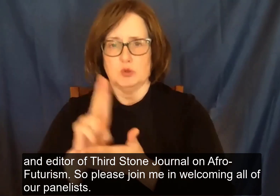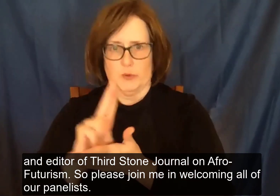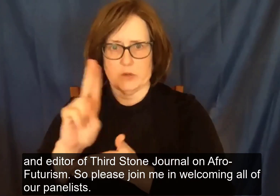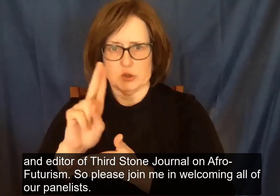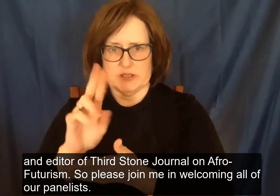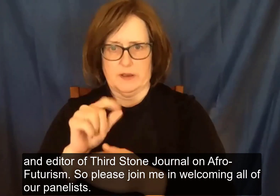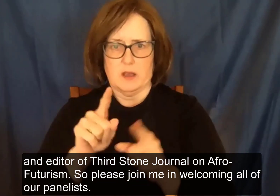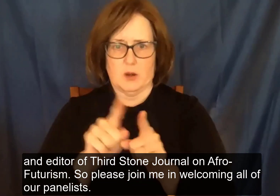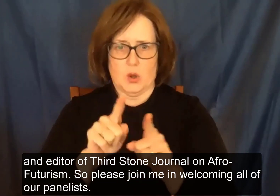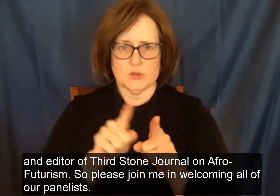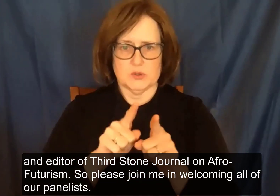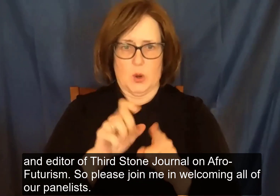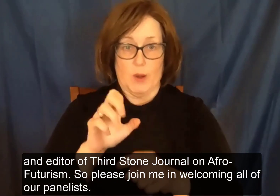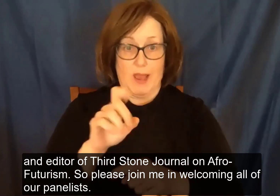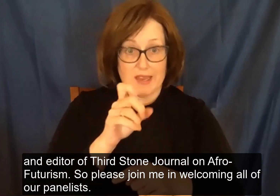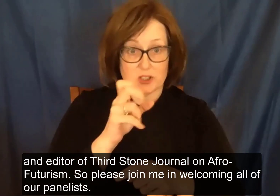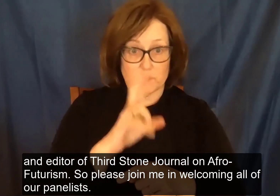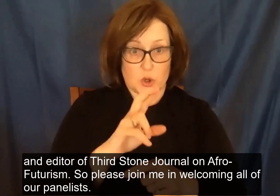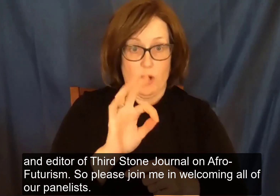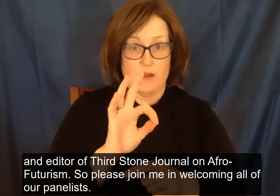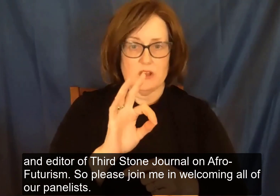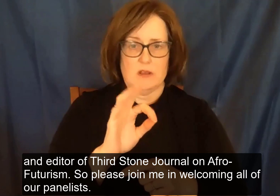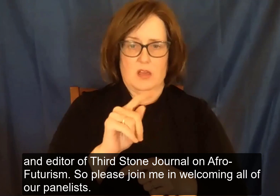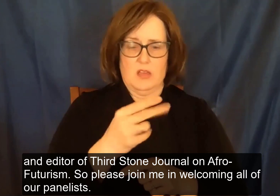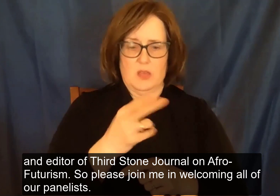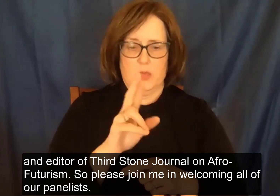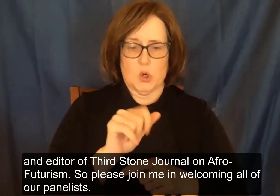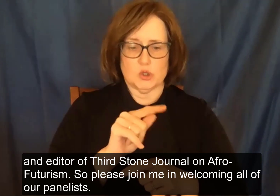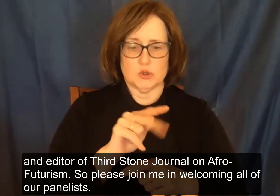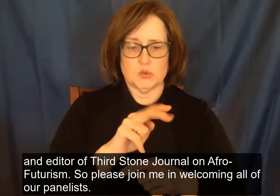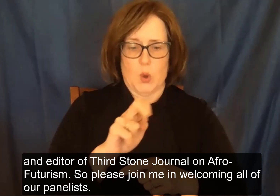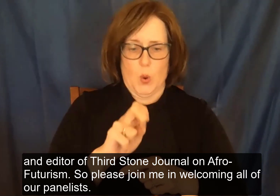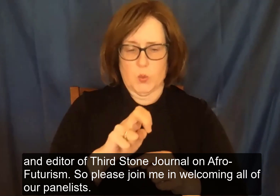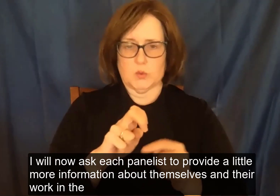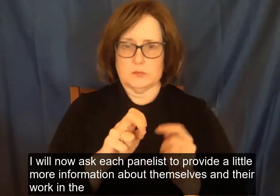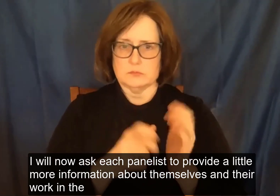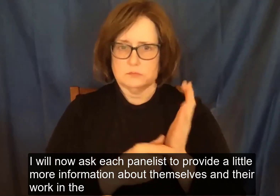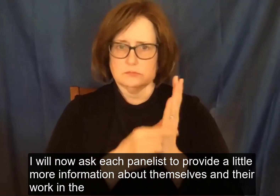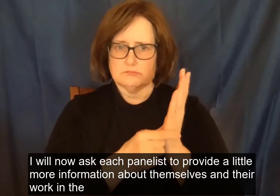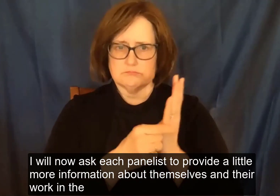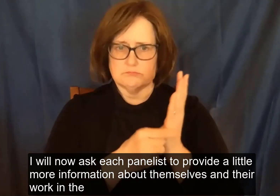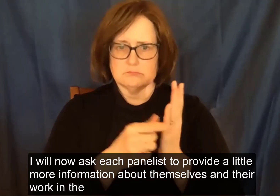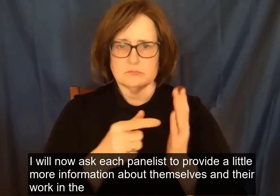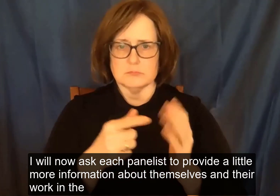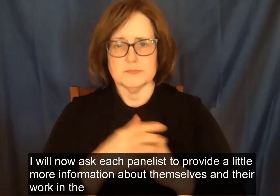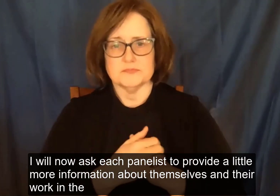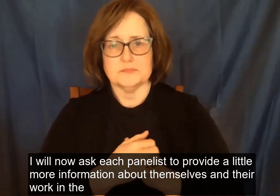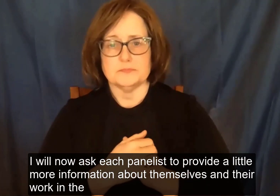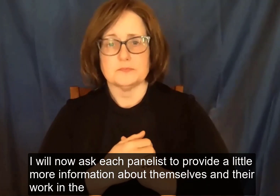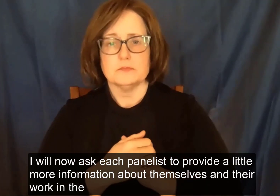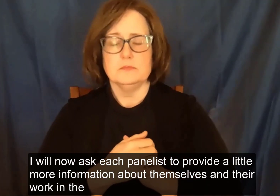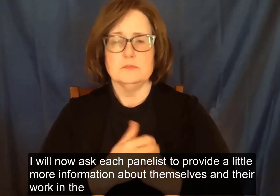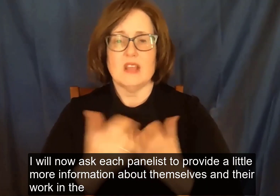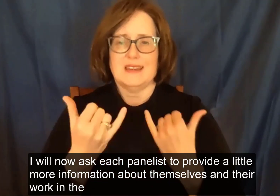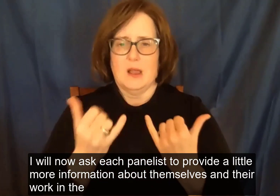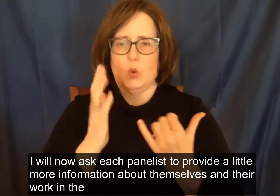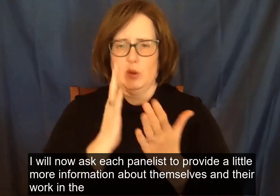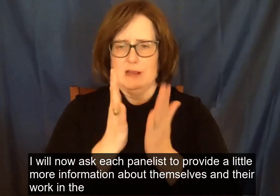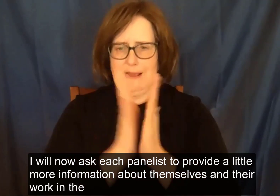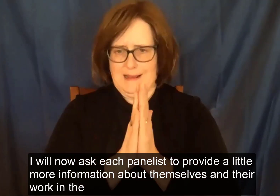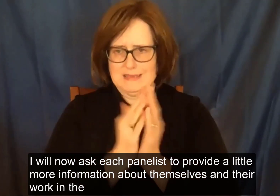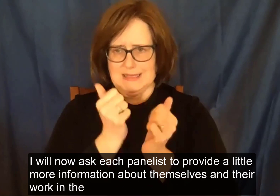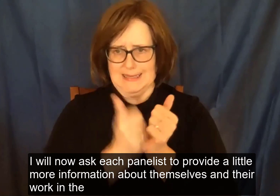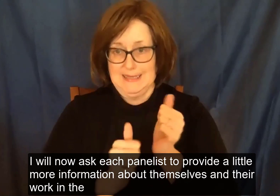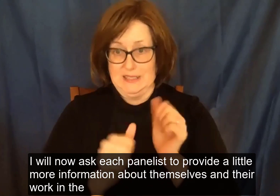So please join me in welcoming all of our panelists. I will now ask each panelist to provide a little